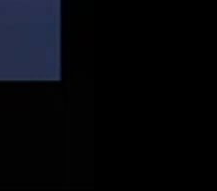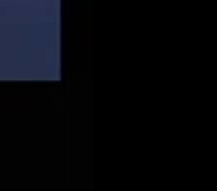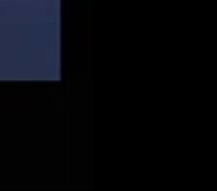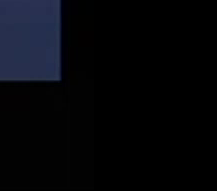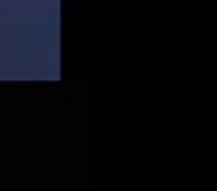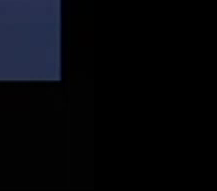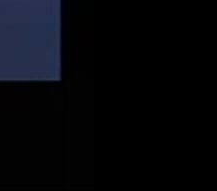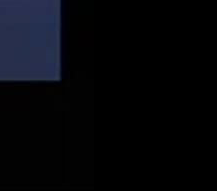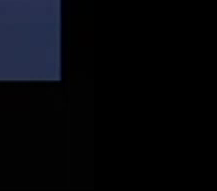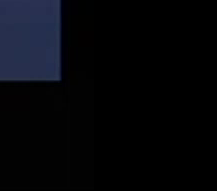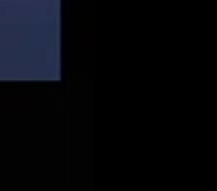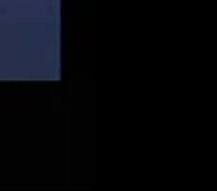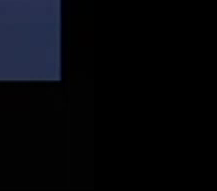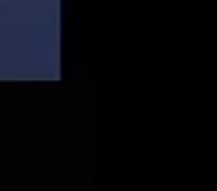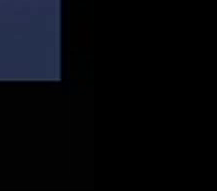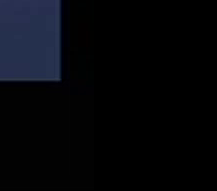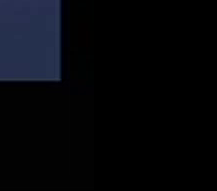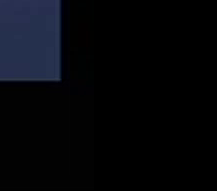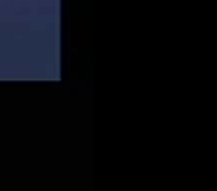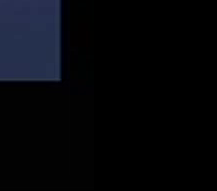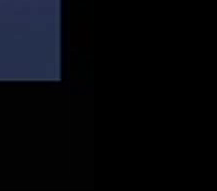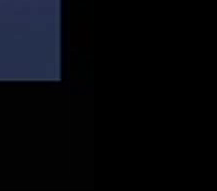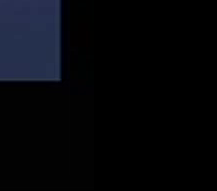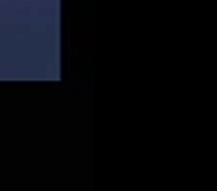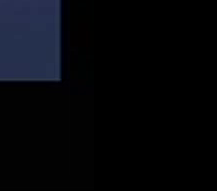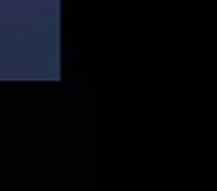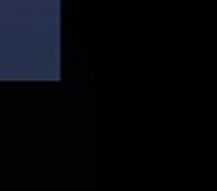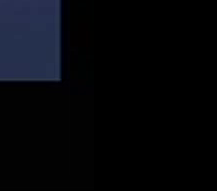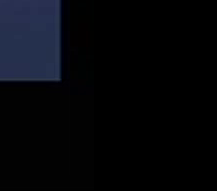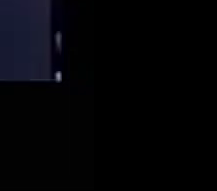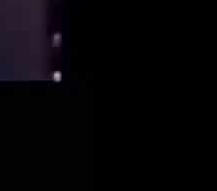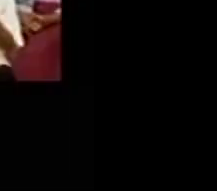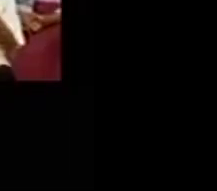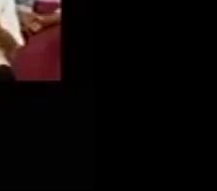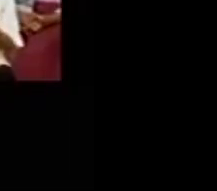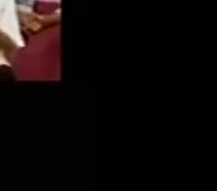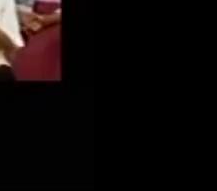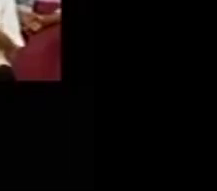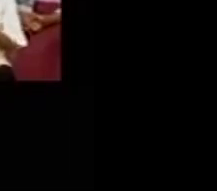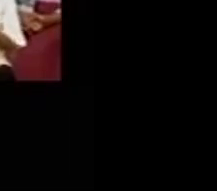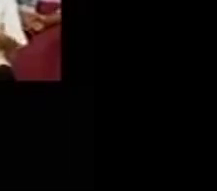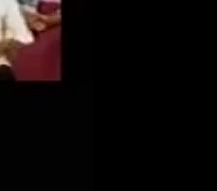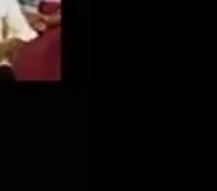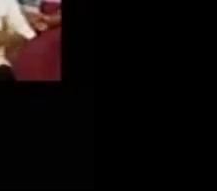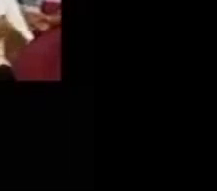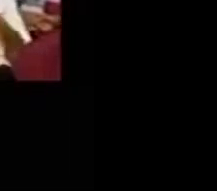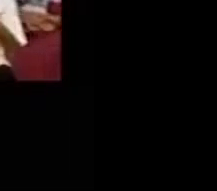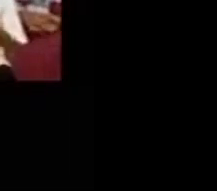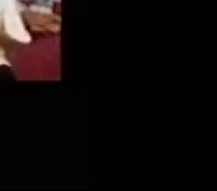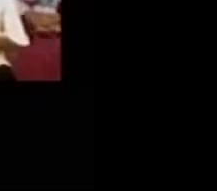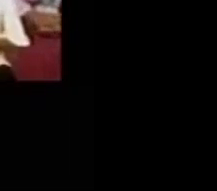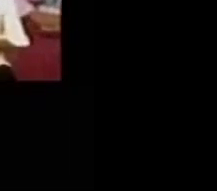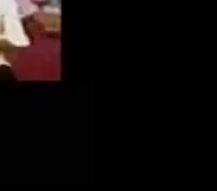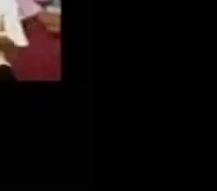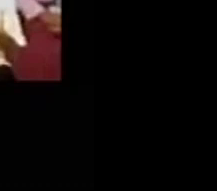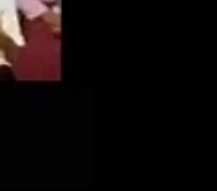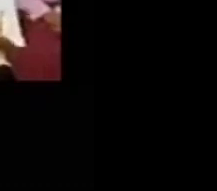God help us to be doers of the word. Amen. In your life, everything will